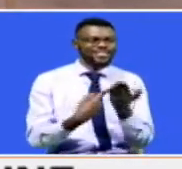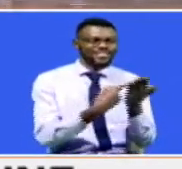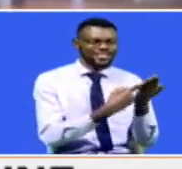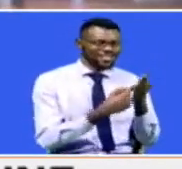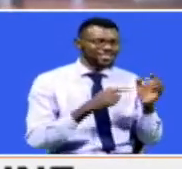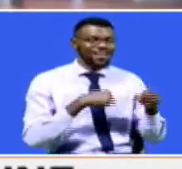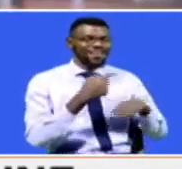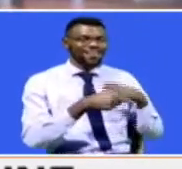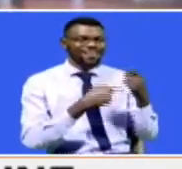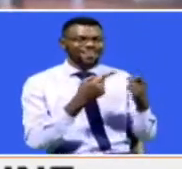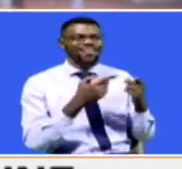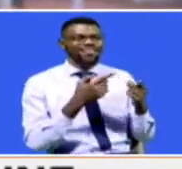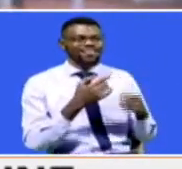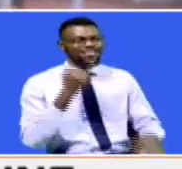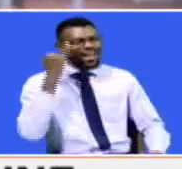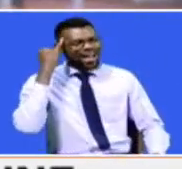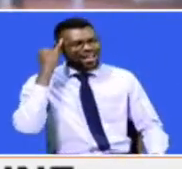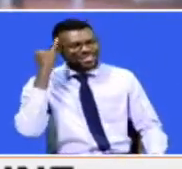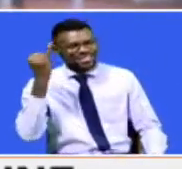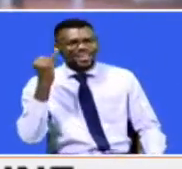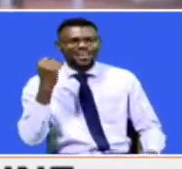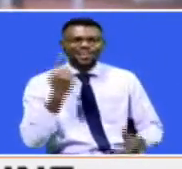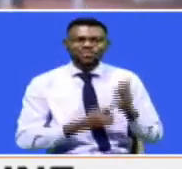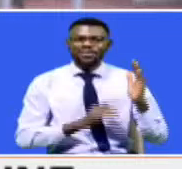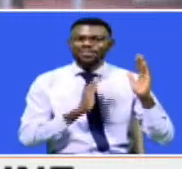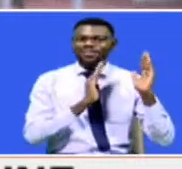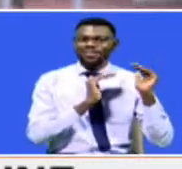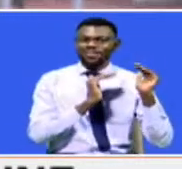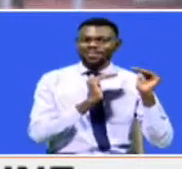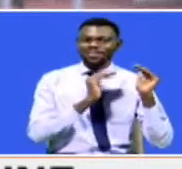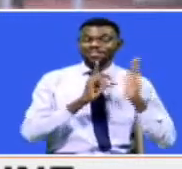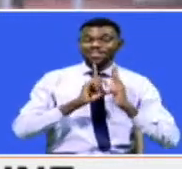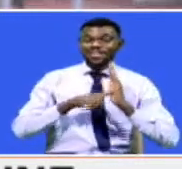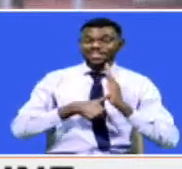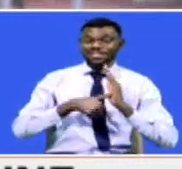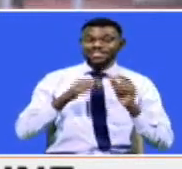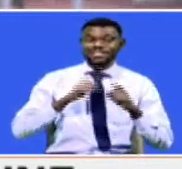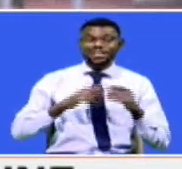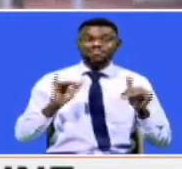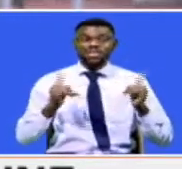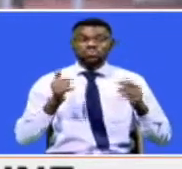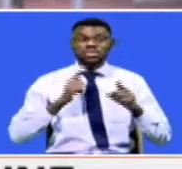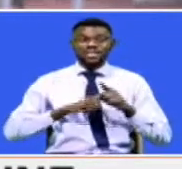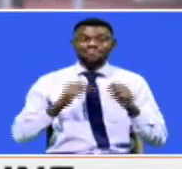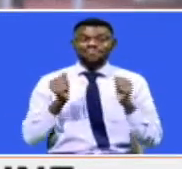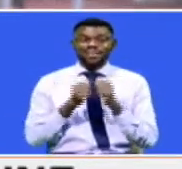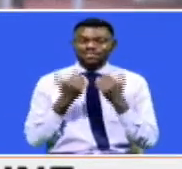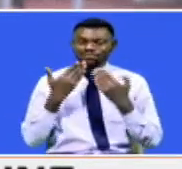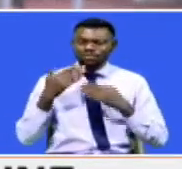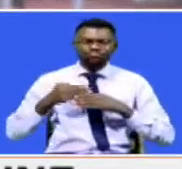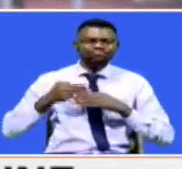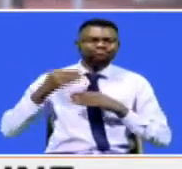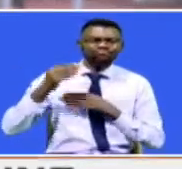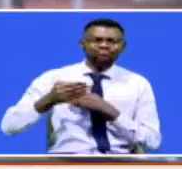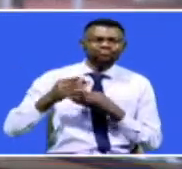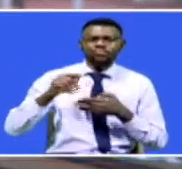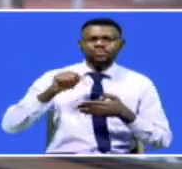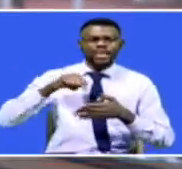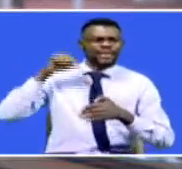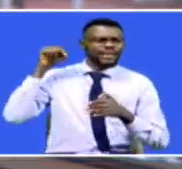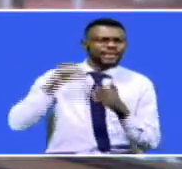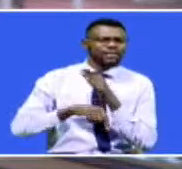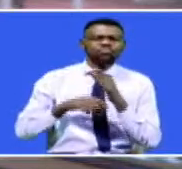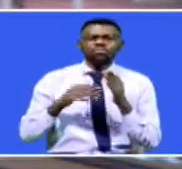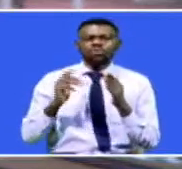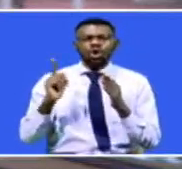conversation. That's just a hint of what to expect a little bit later on during the broadcast. After 10 p.m., we'll definitely delve deeper into what the